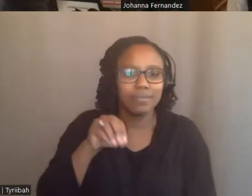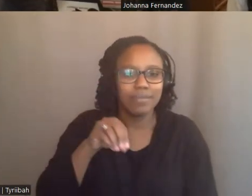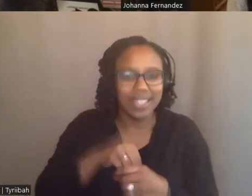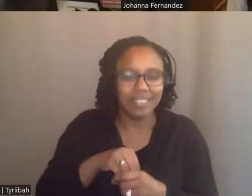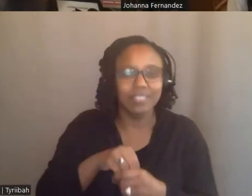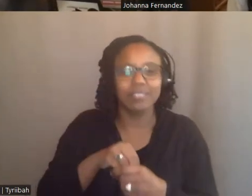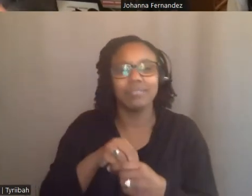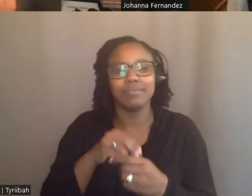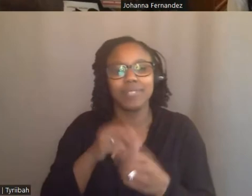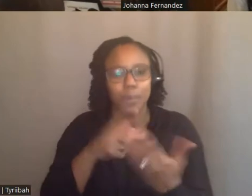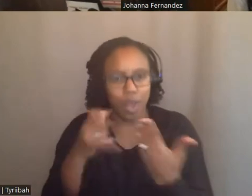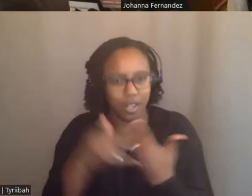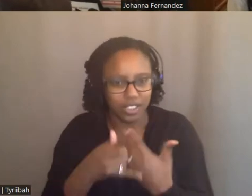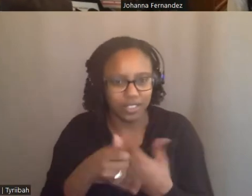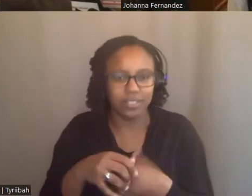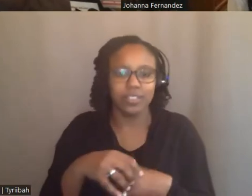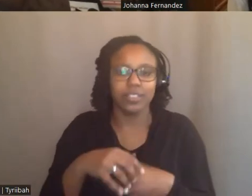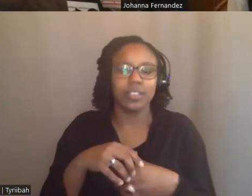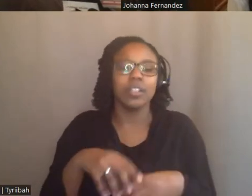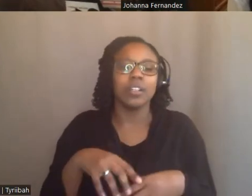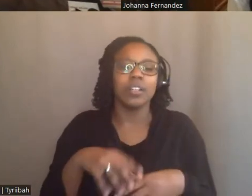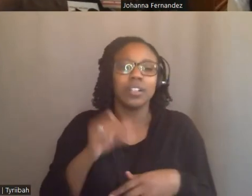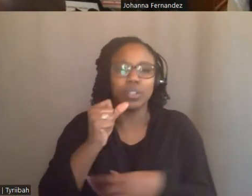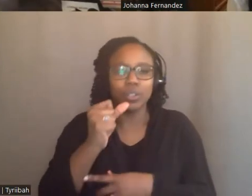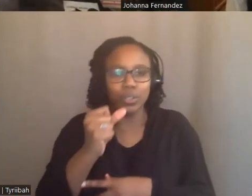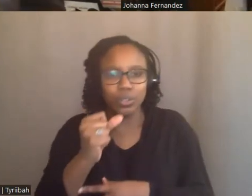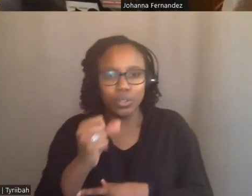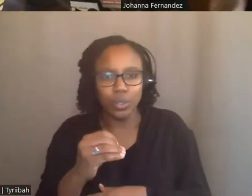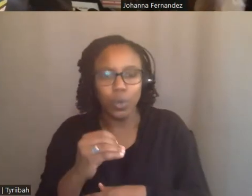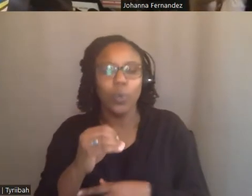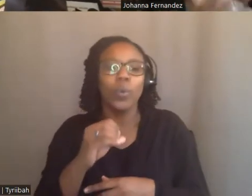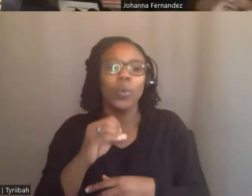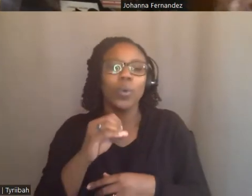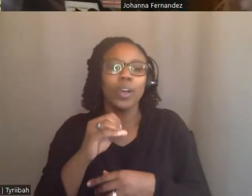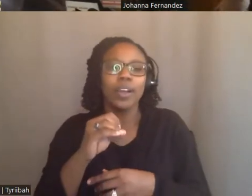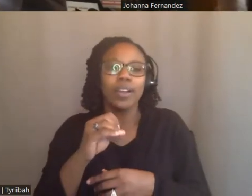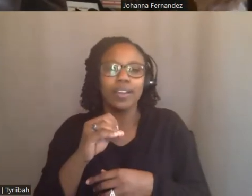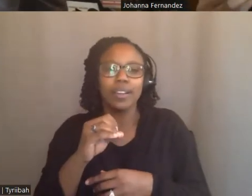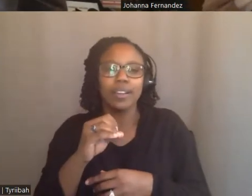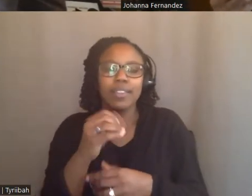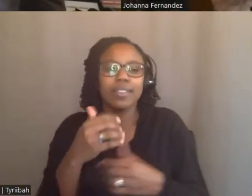and up with women's unequivocal women's liberation. And the Young